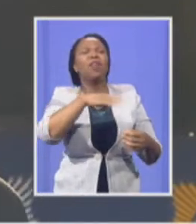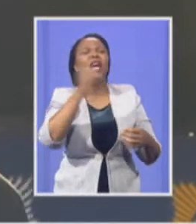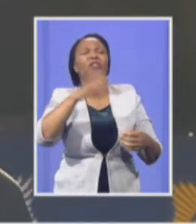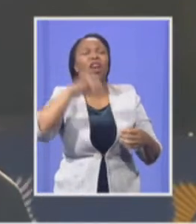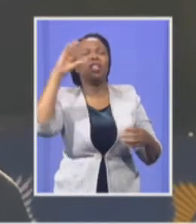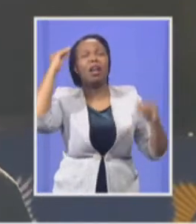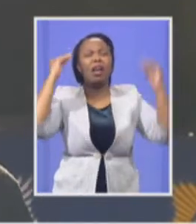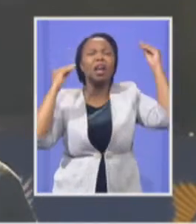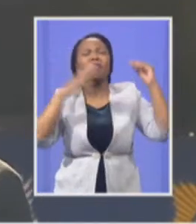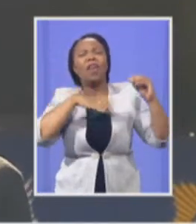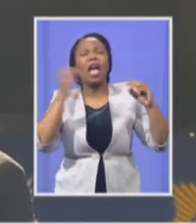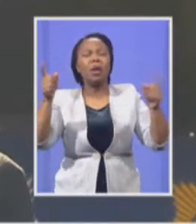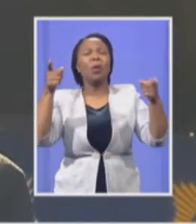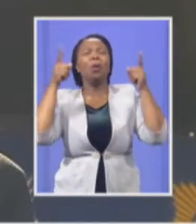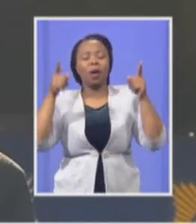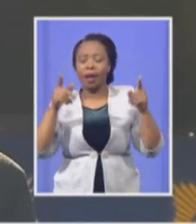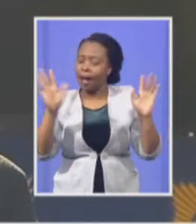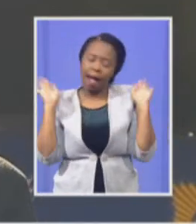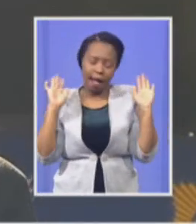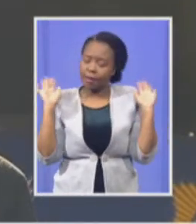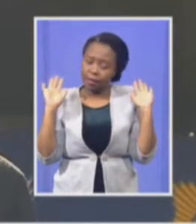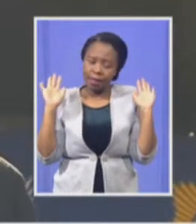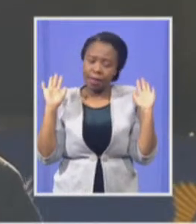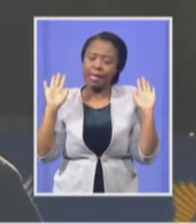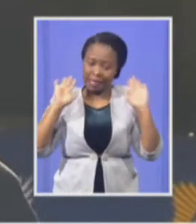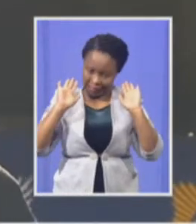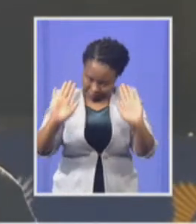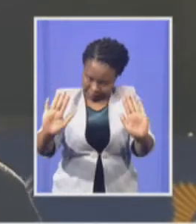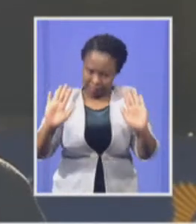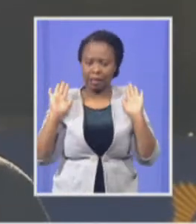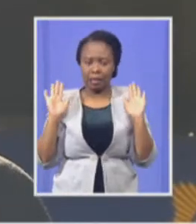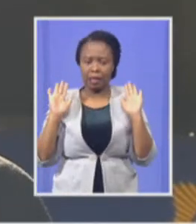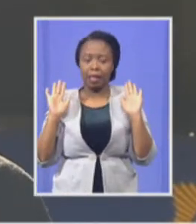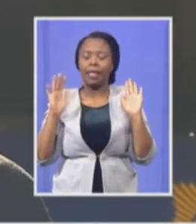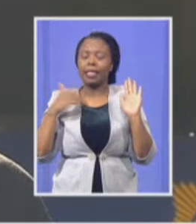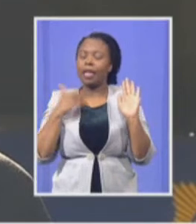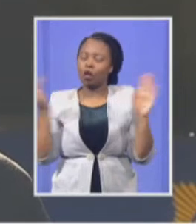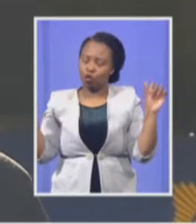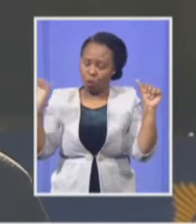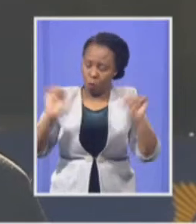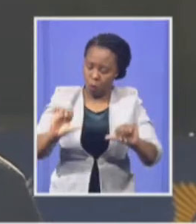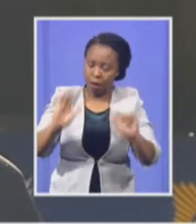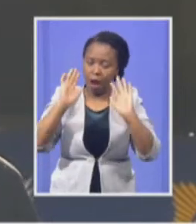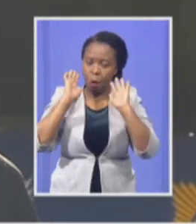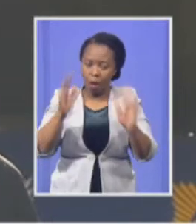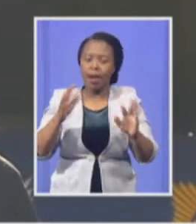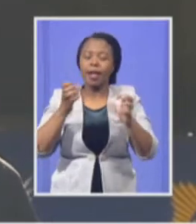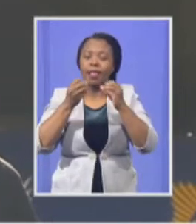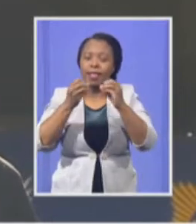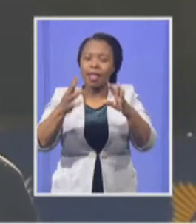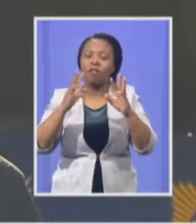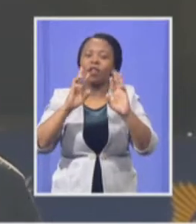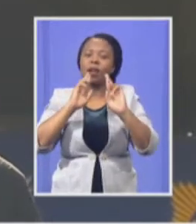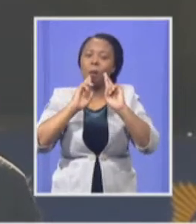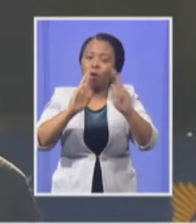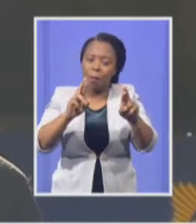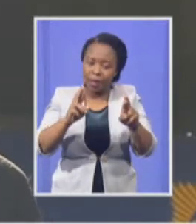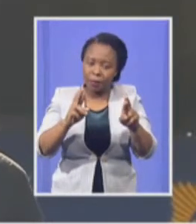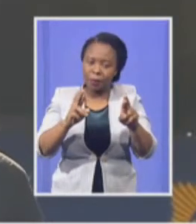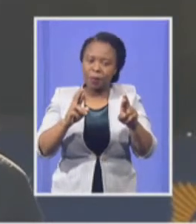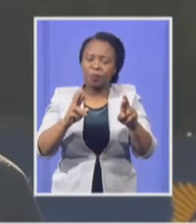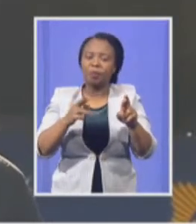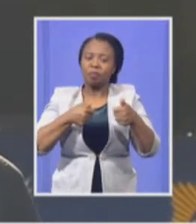angiwalande so sizokwazi ukubuya sizokwazi ukuthi sizonika i-report back